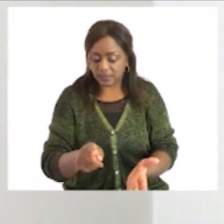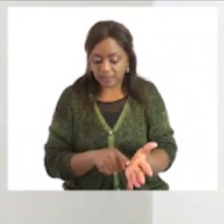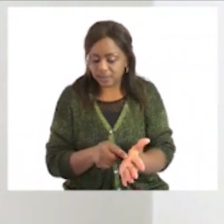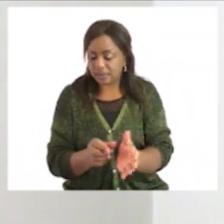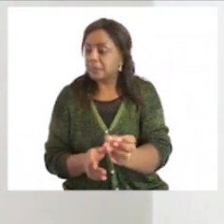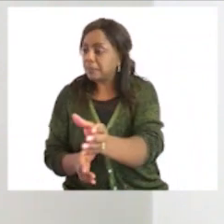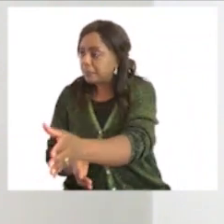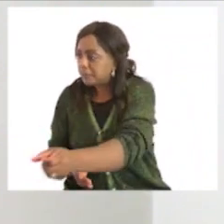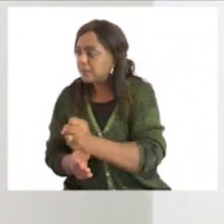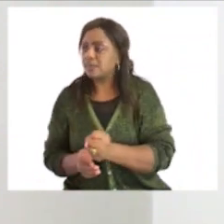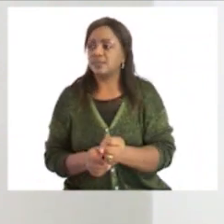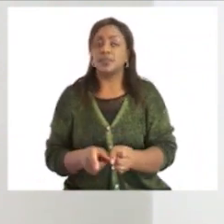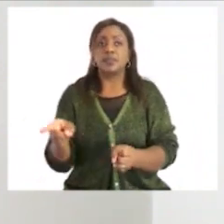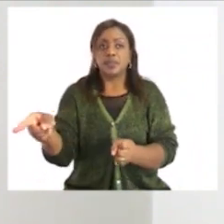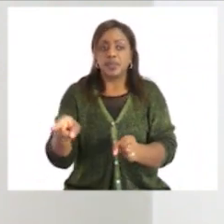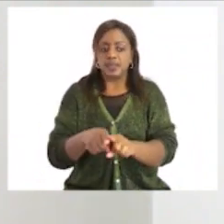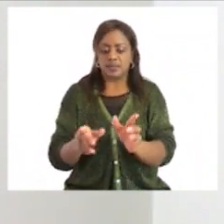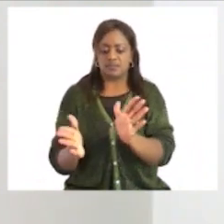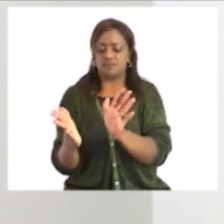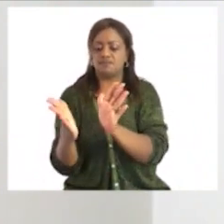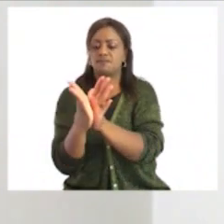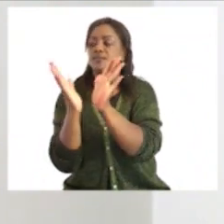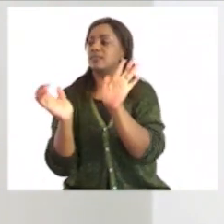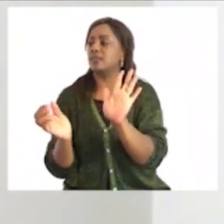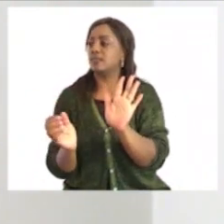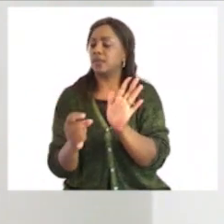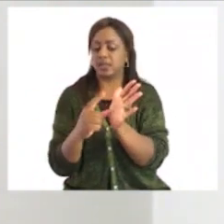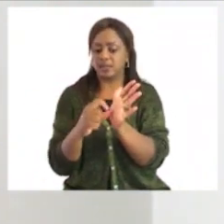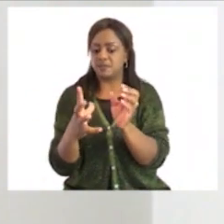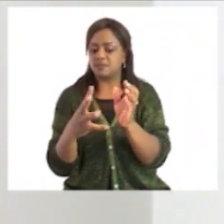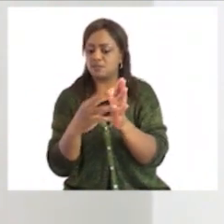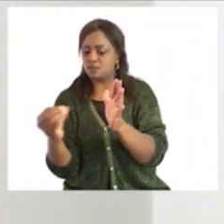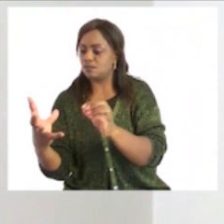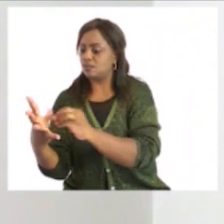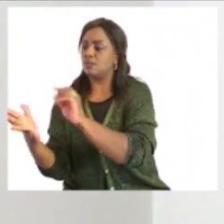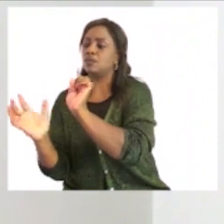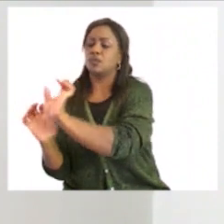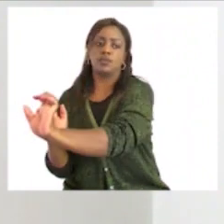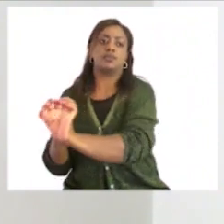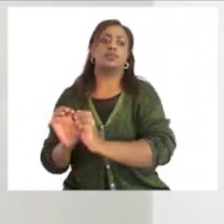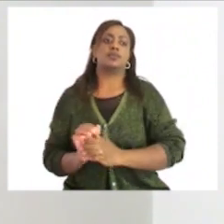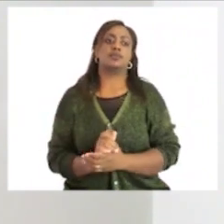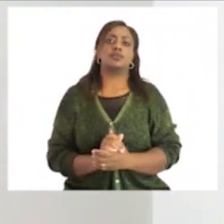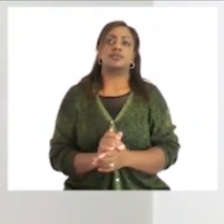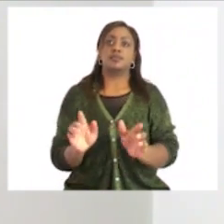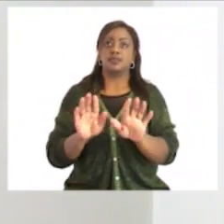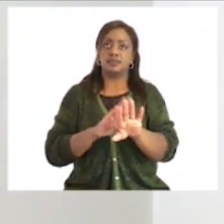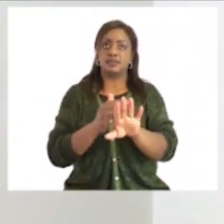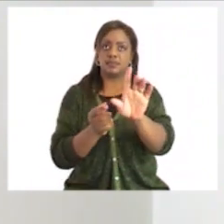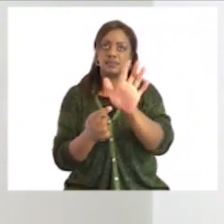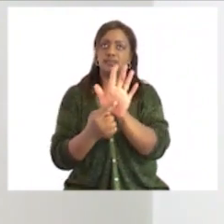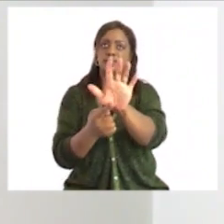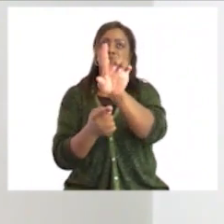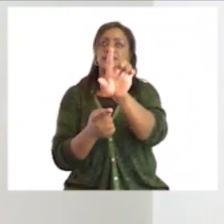when one of my students walk in, I high five her to greet her. Okay, so let's show them our hands.